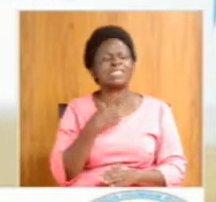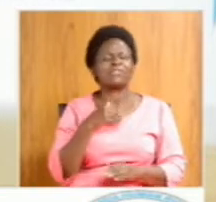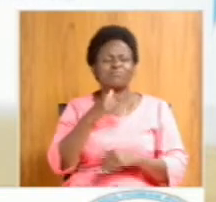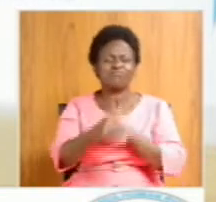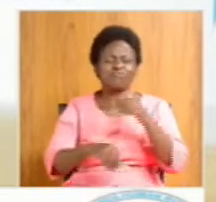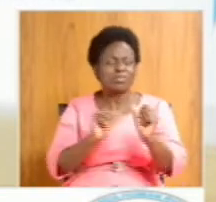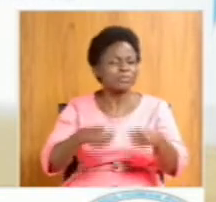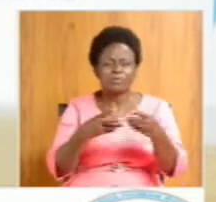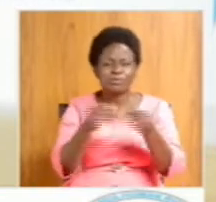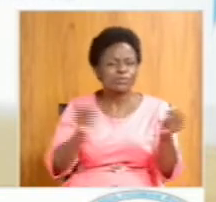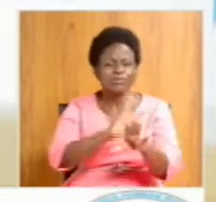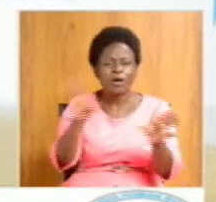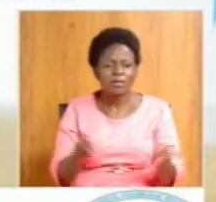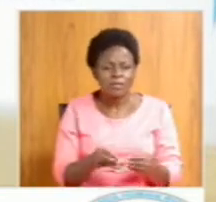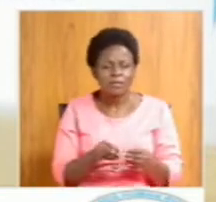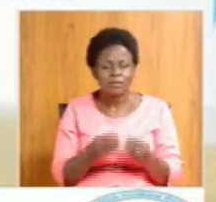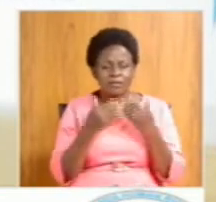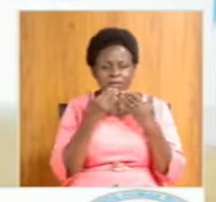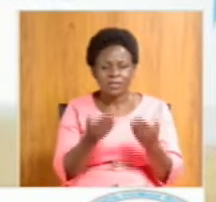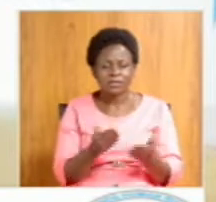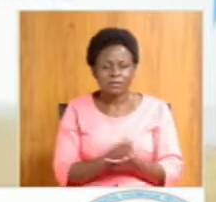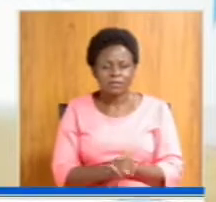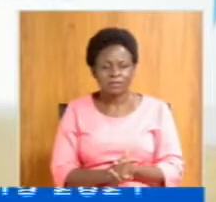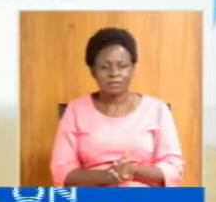We can't fulfill them. Thank you.